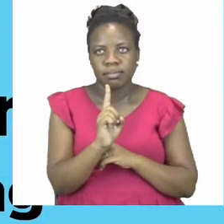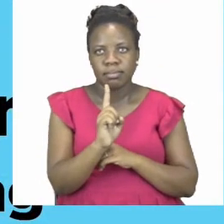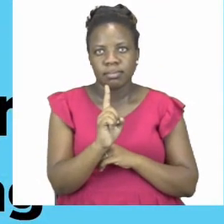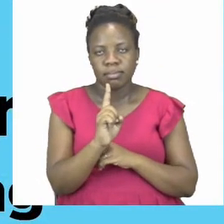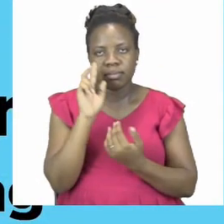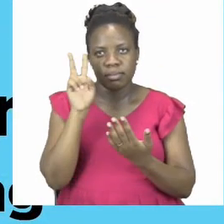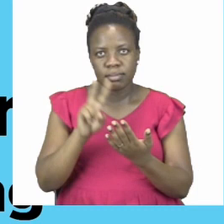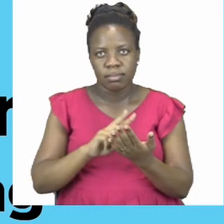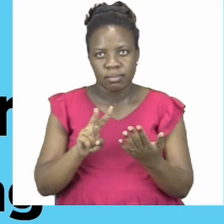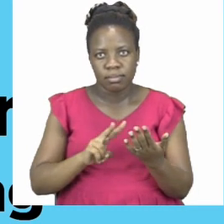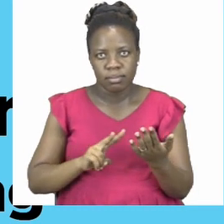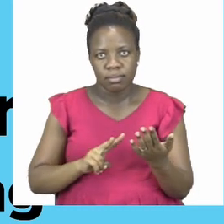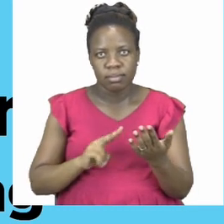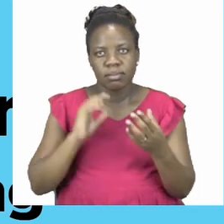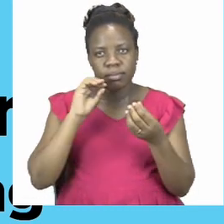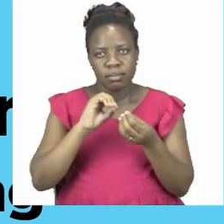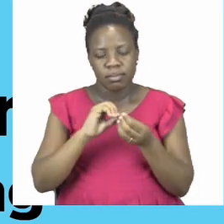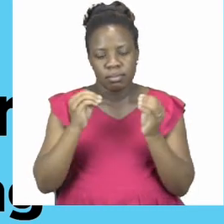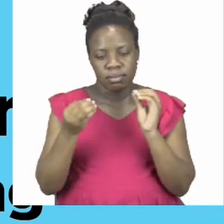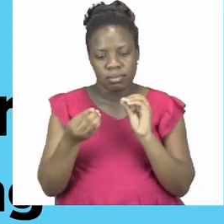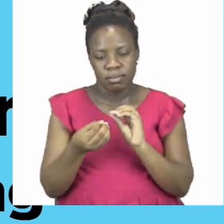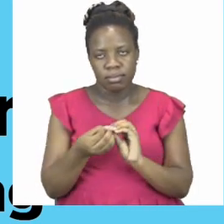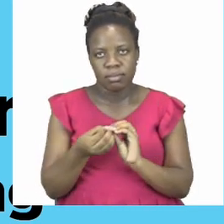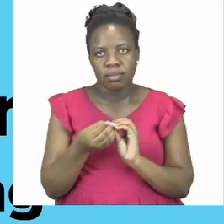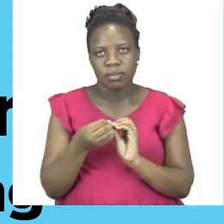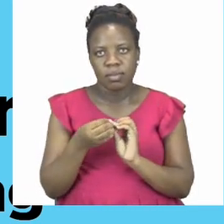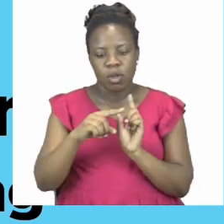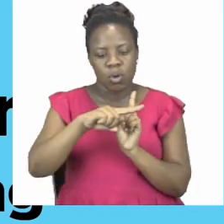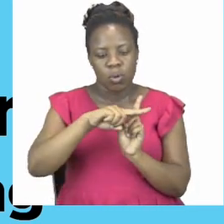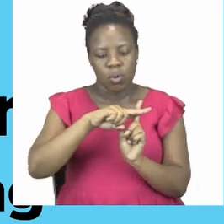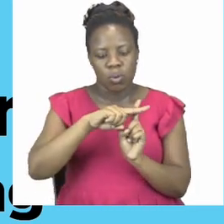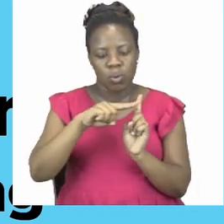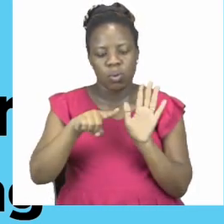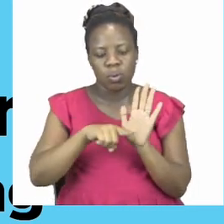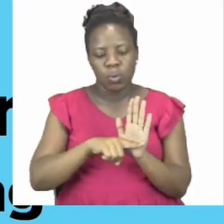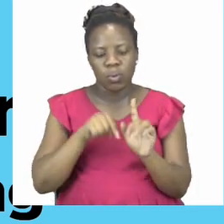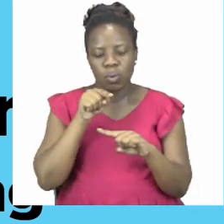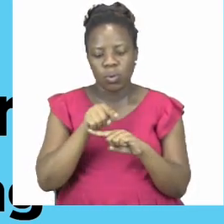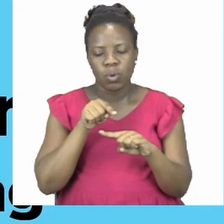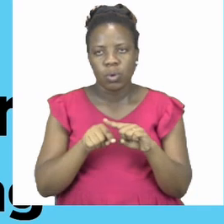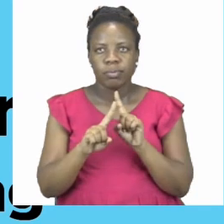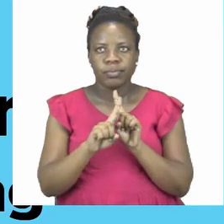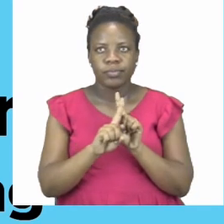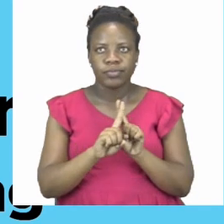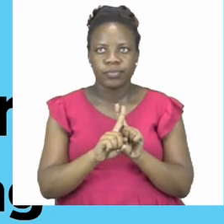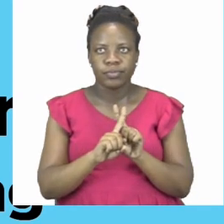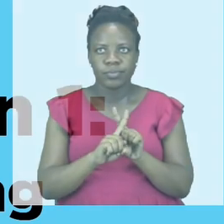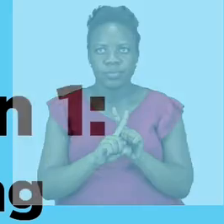reading comprehension, number concepts development, and computation.